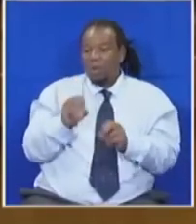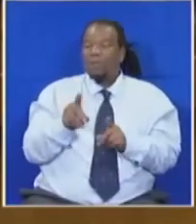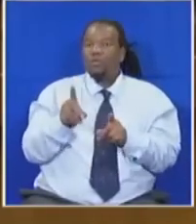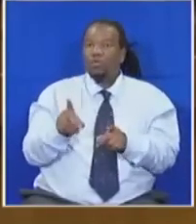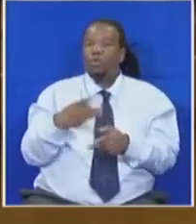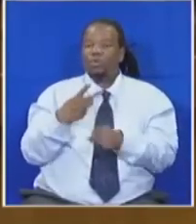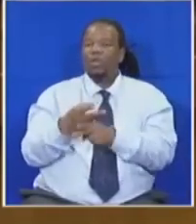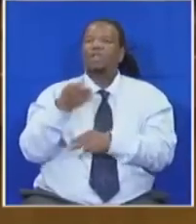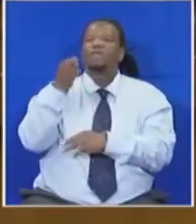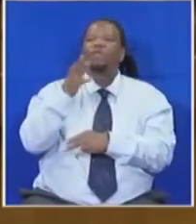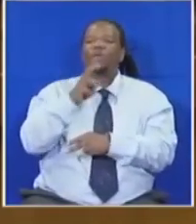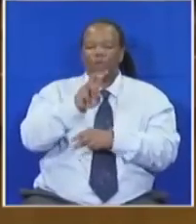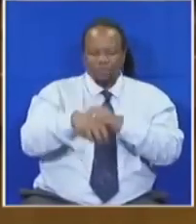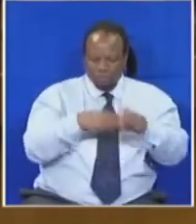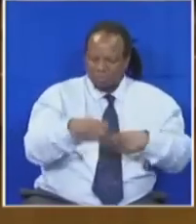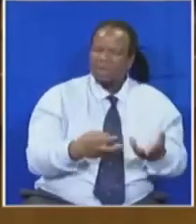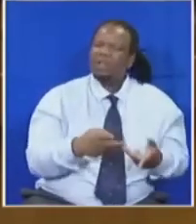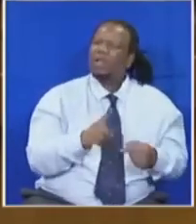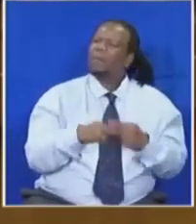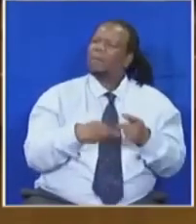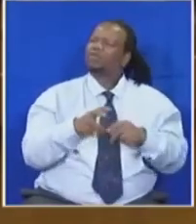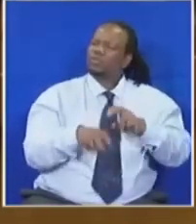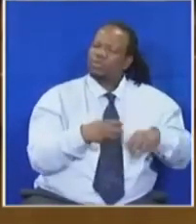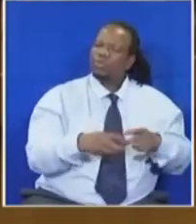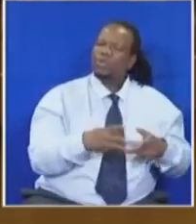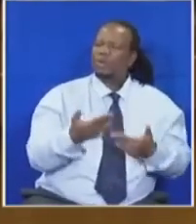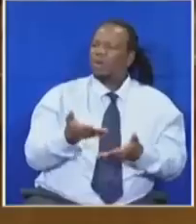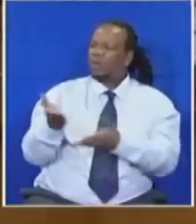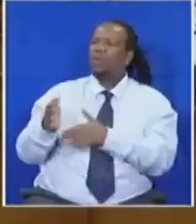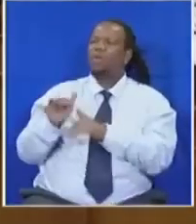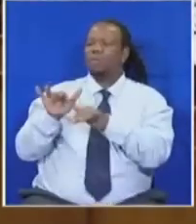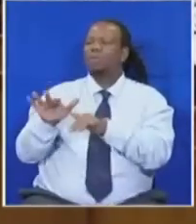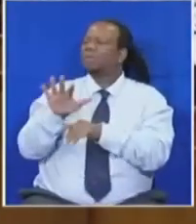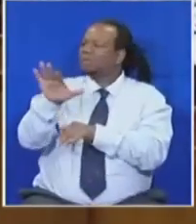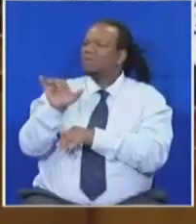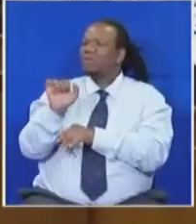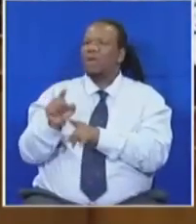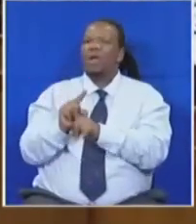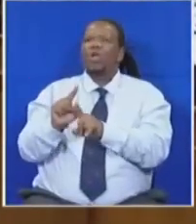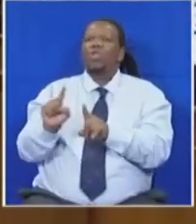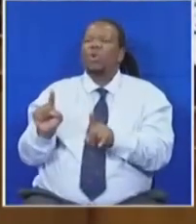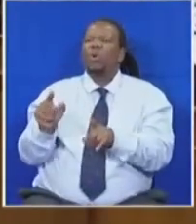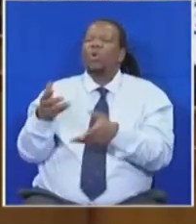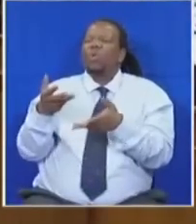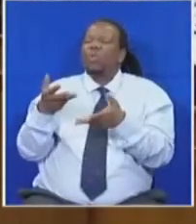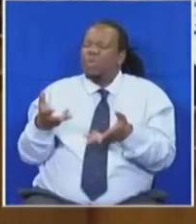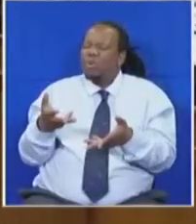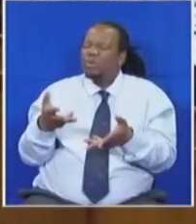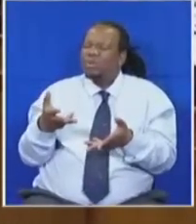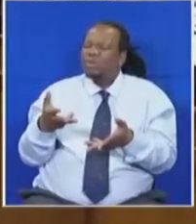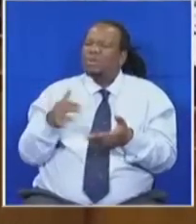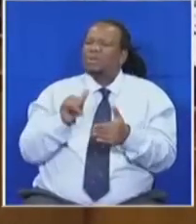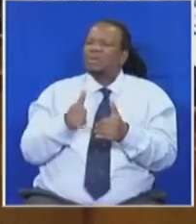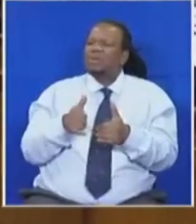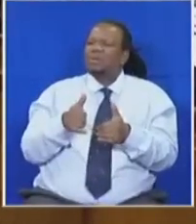steal tomorrow. It's all about stealing. So as South Africans, we've got to move beyond this bunch and move on because